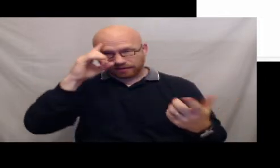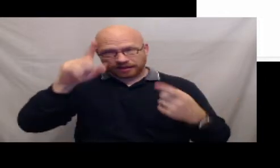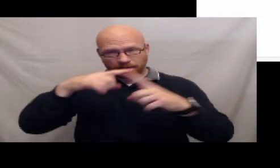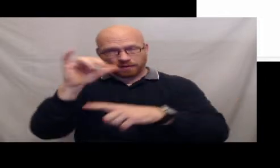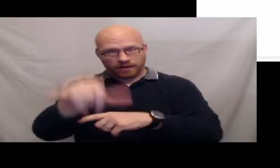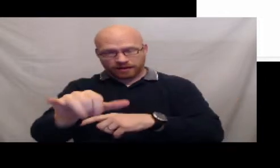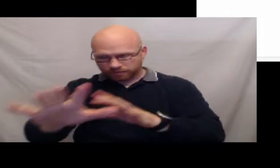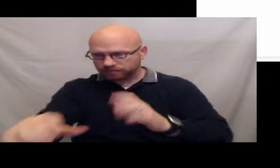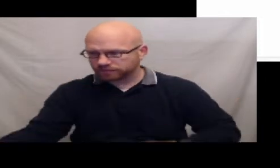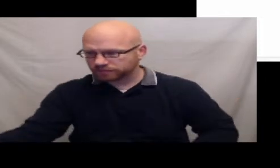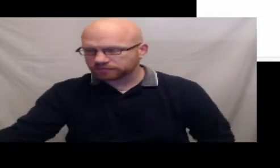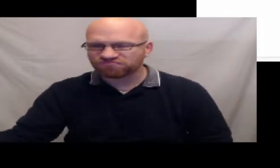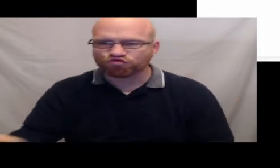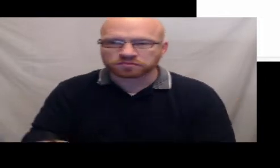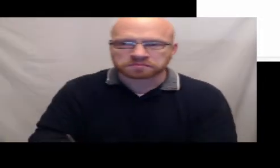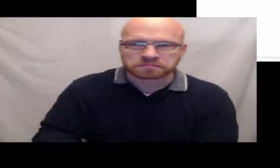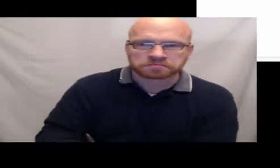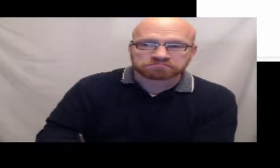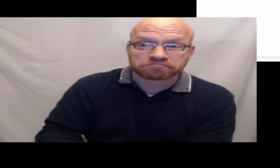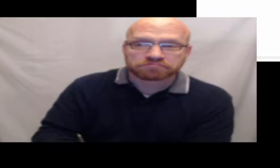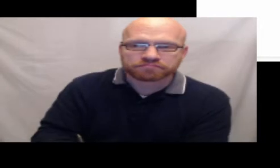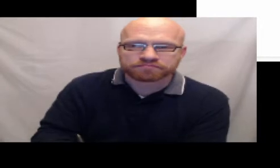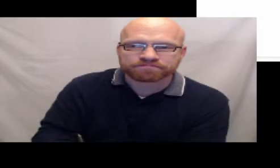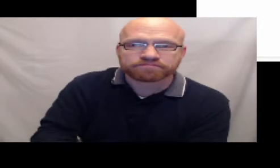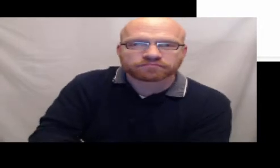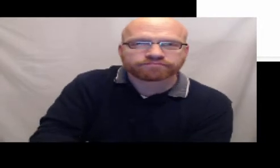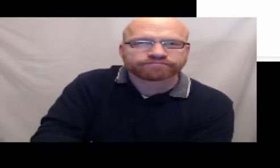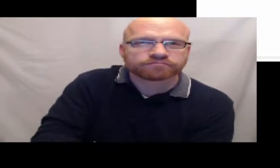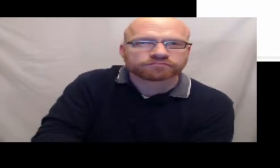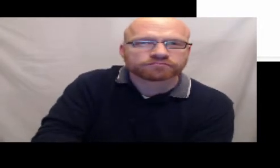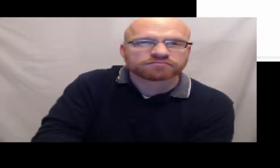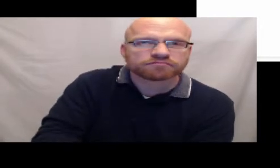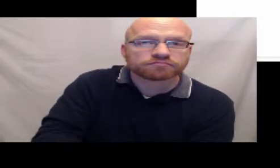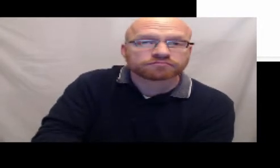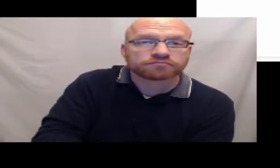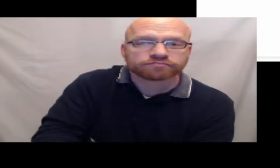-3, as well as a positive possibilities.